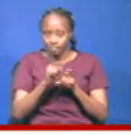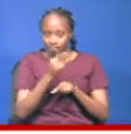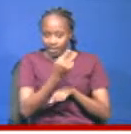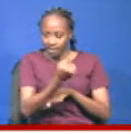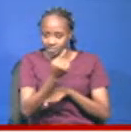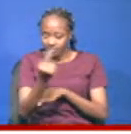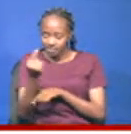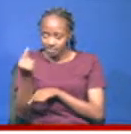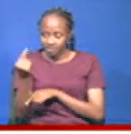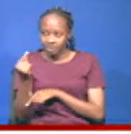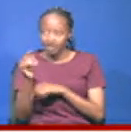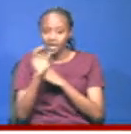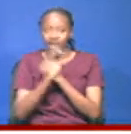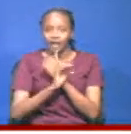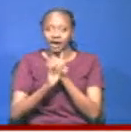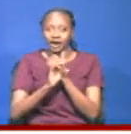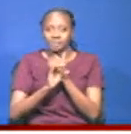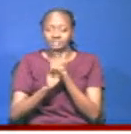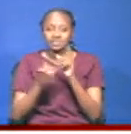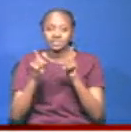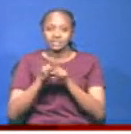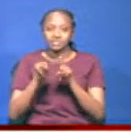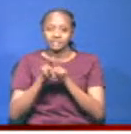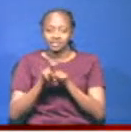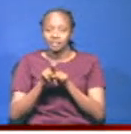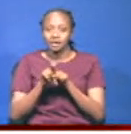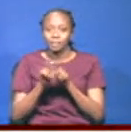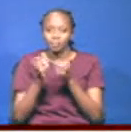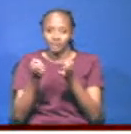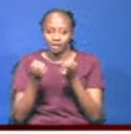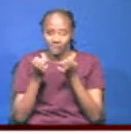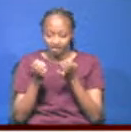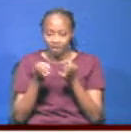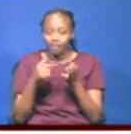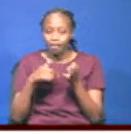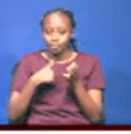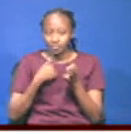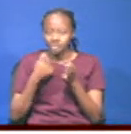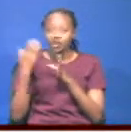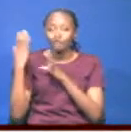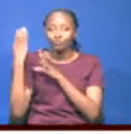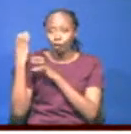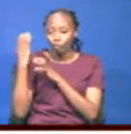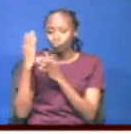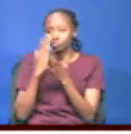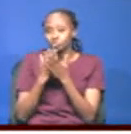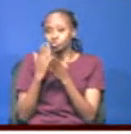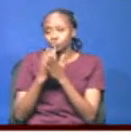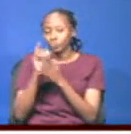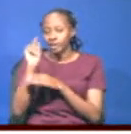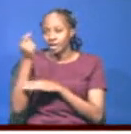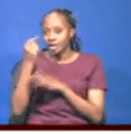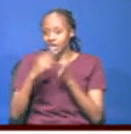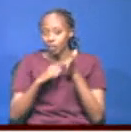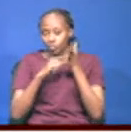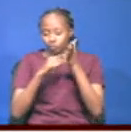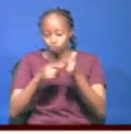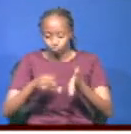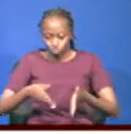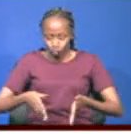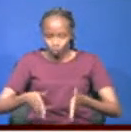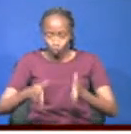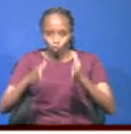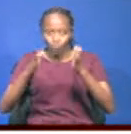country in our continent also deserves. And I hope Kenya will show us the way,